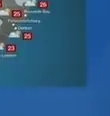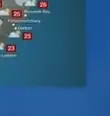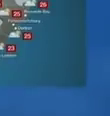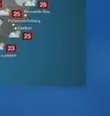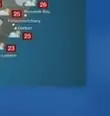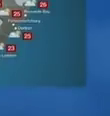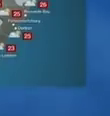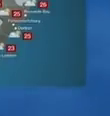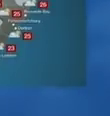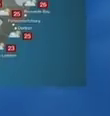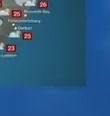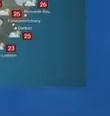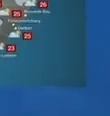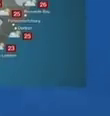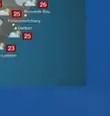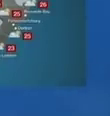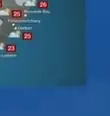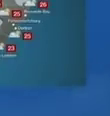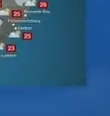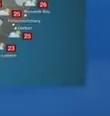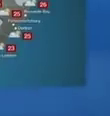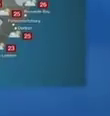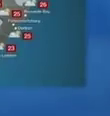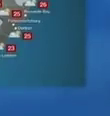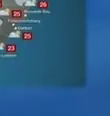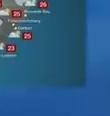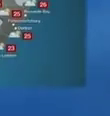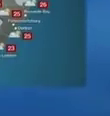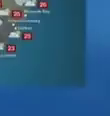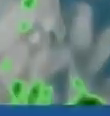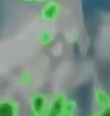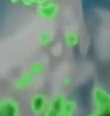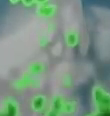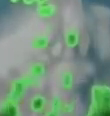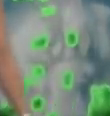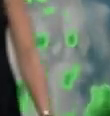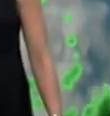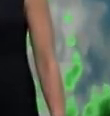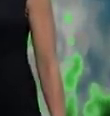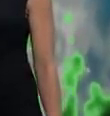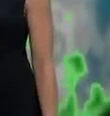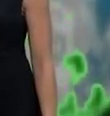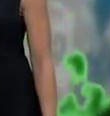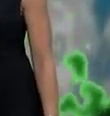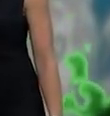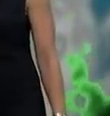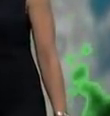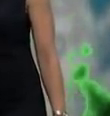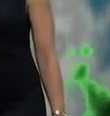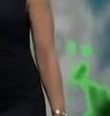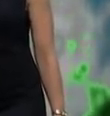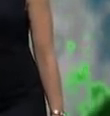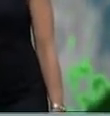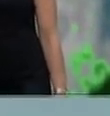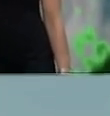made landfall between about 3 and 4 o'clock earlier on today. It's already brought in gale force winds and, of course, lots of